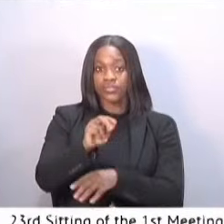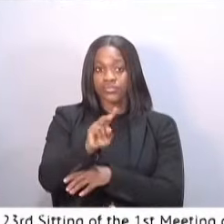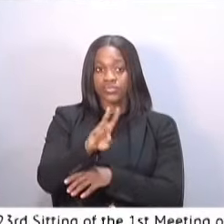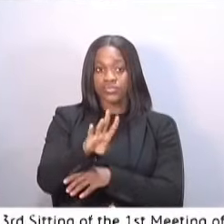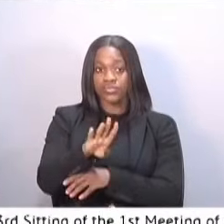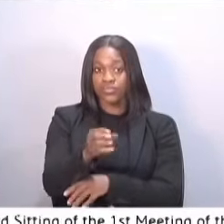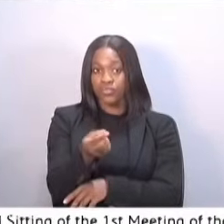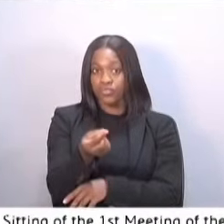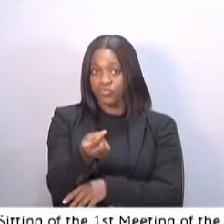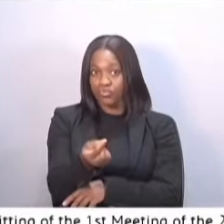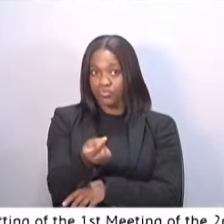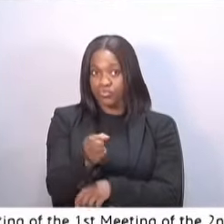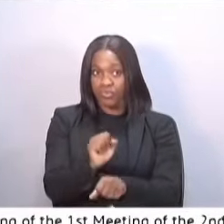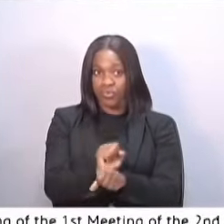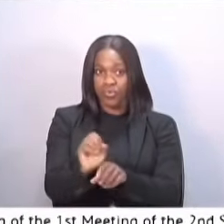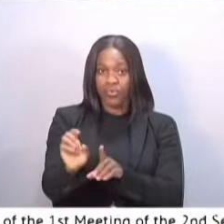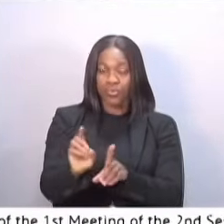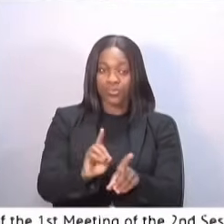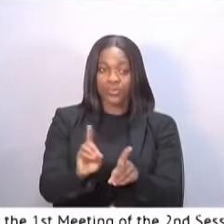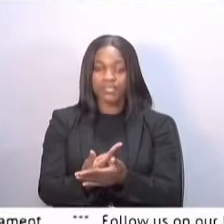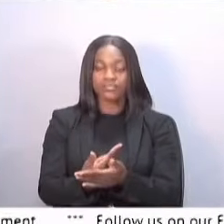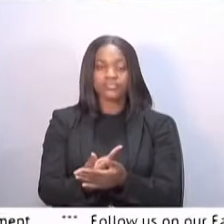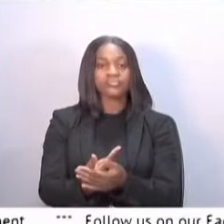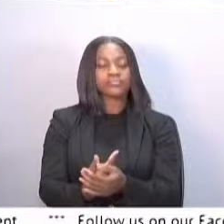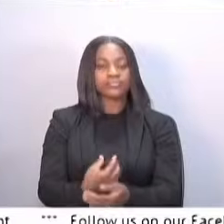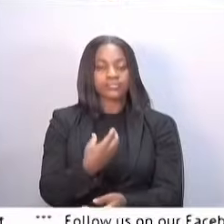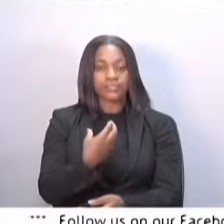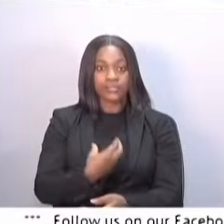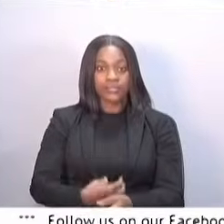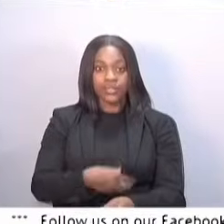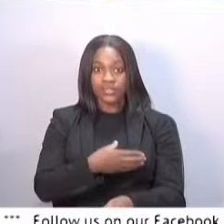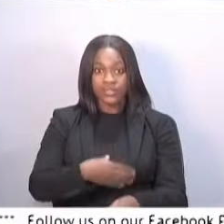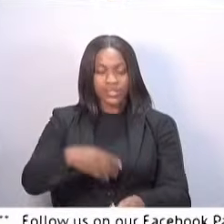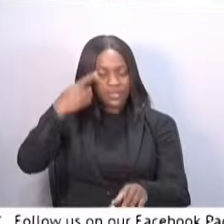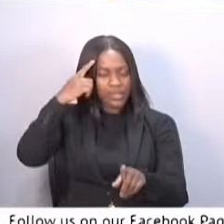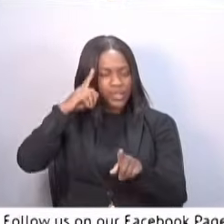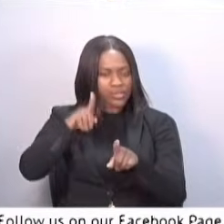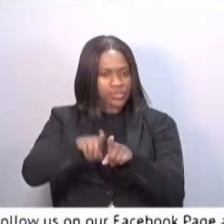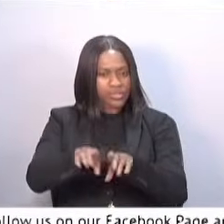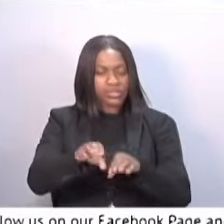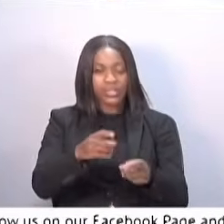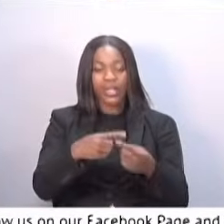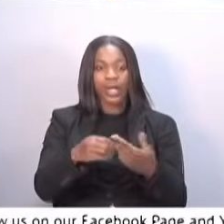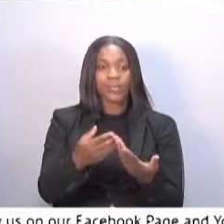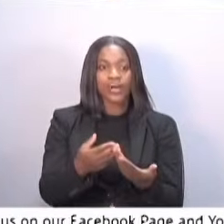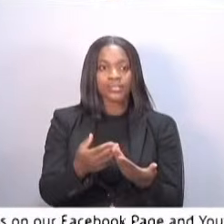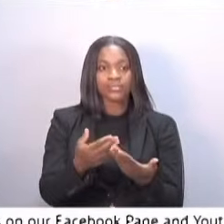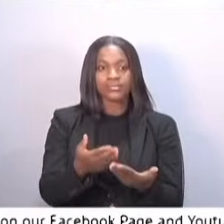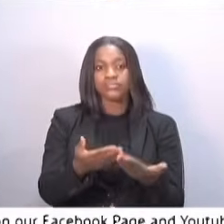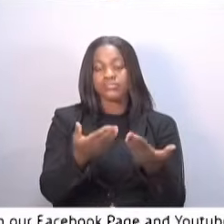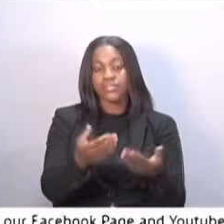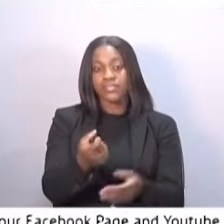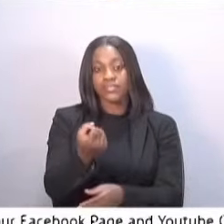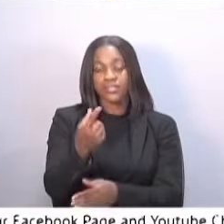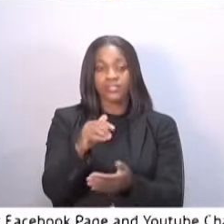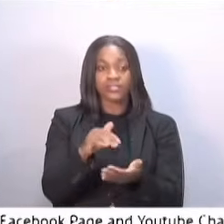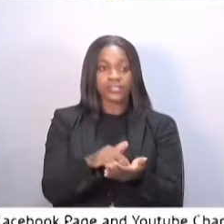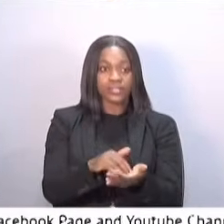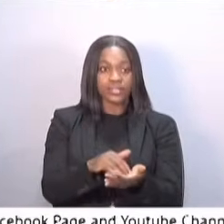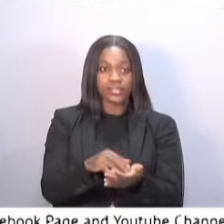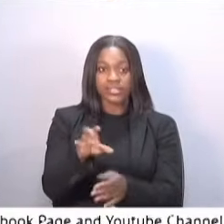very little has been done. Now, activities such as the issuance of